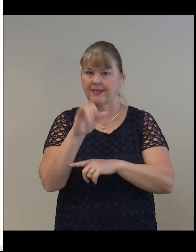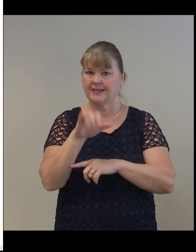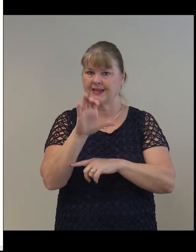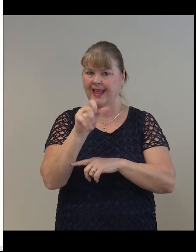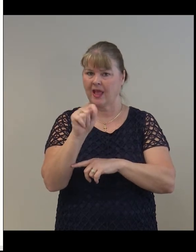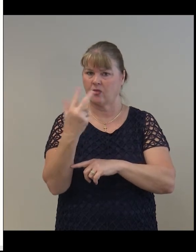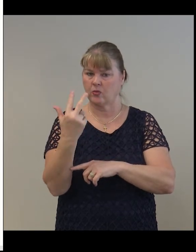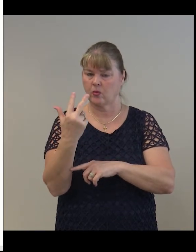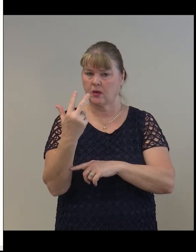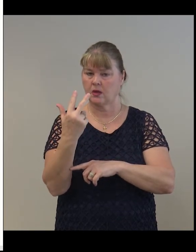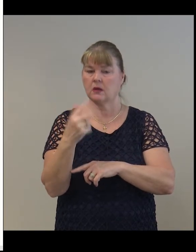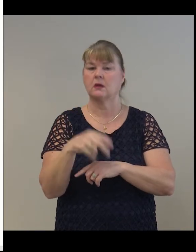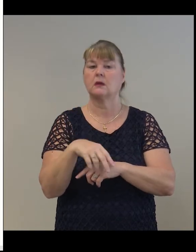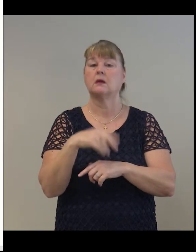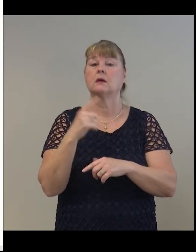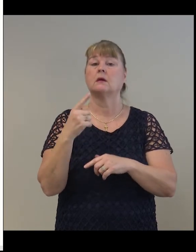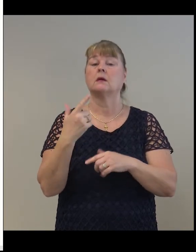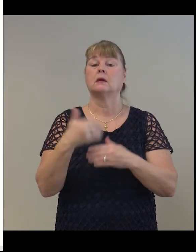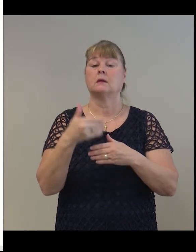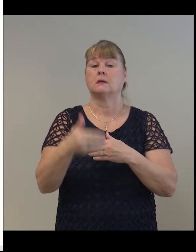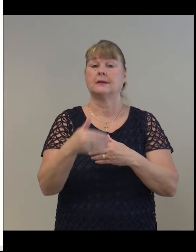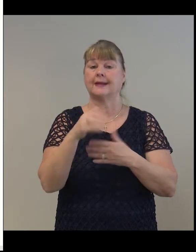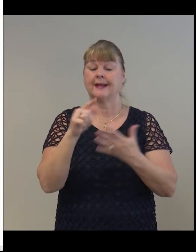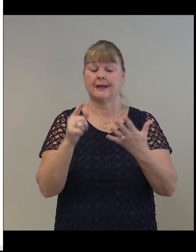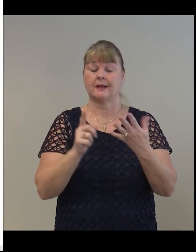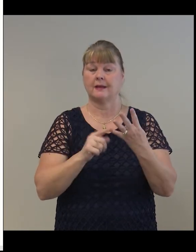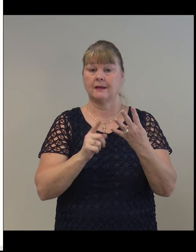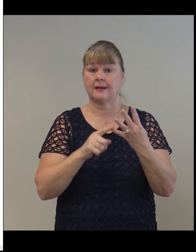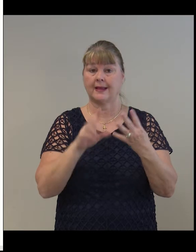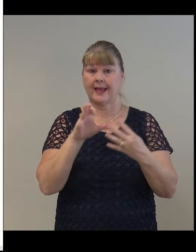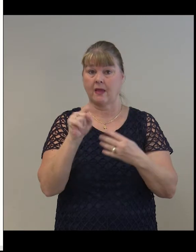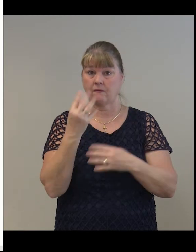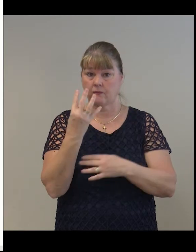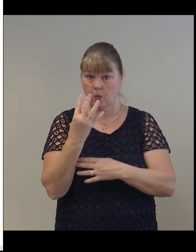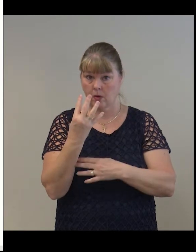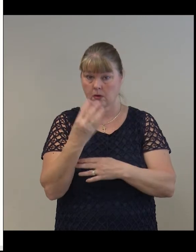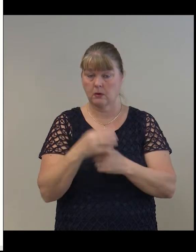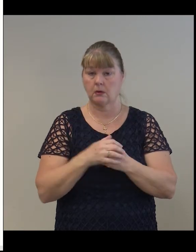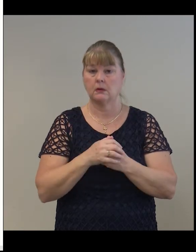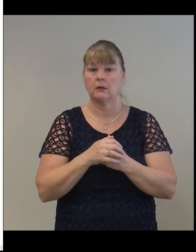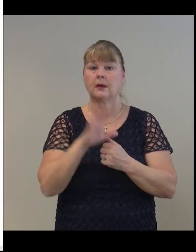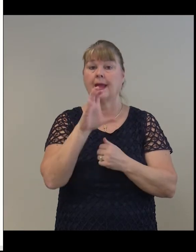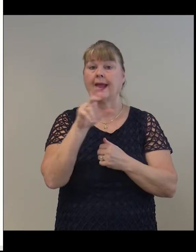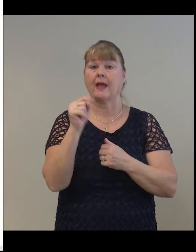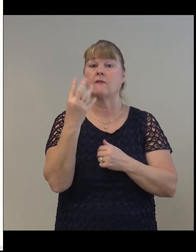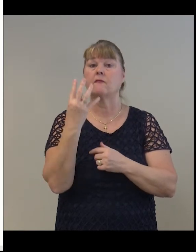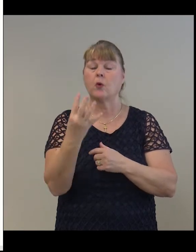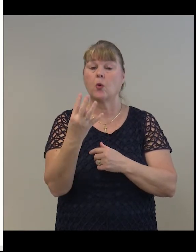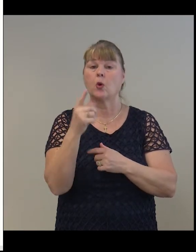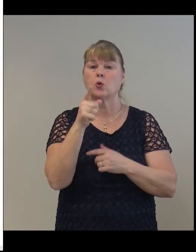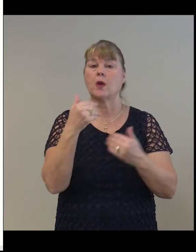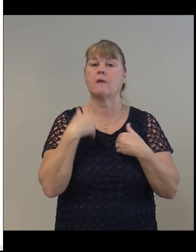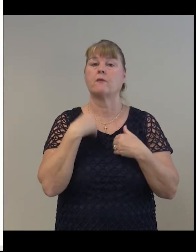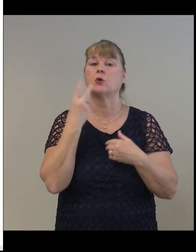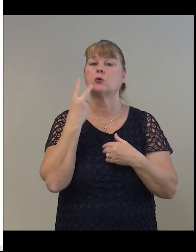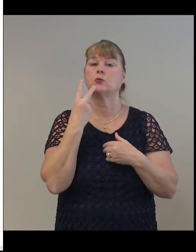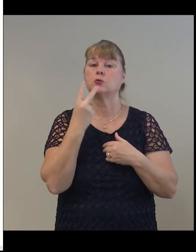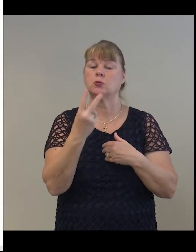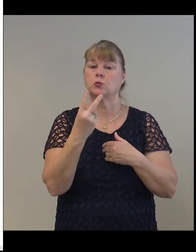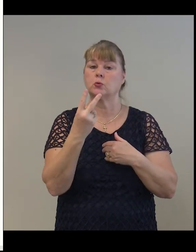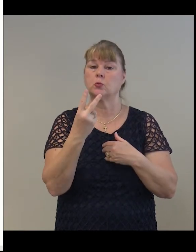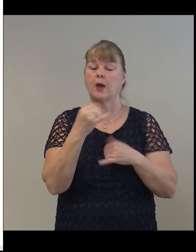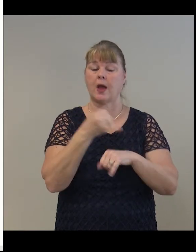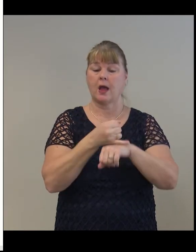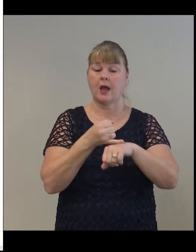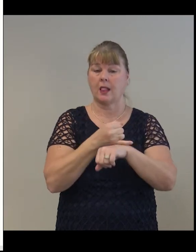4. Category 4, you have two pretty distinct islands that have started to form within the county. The